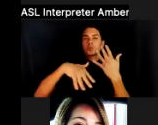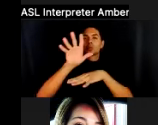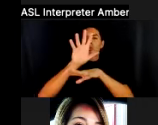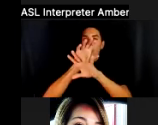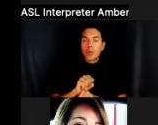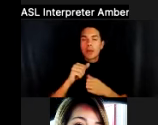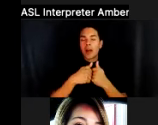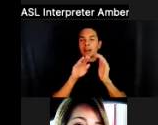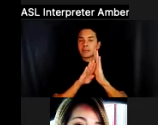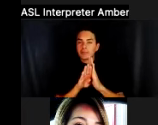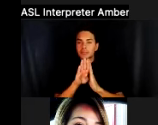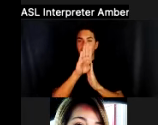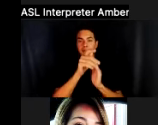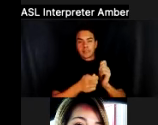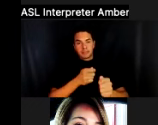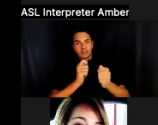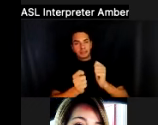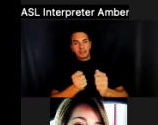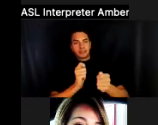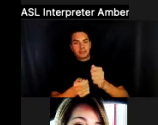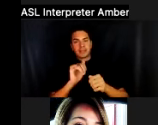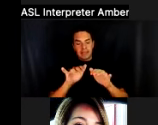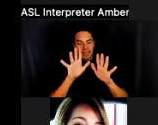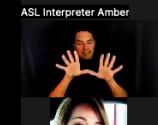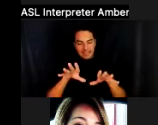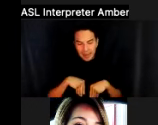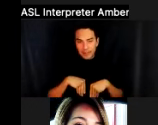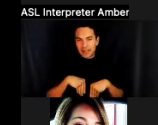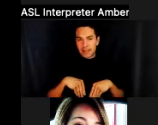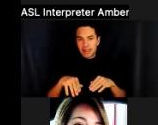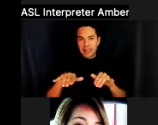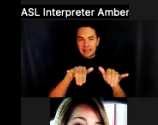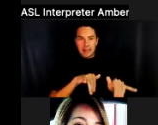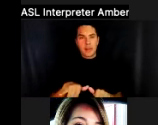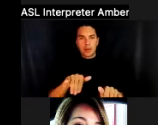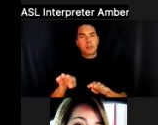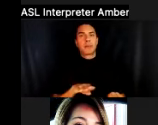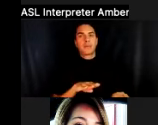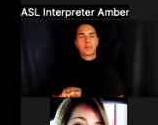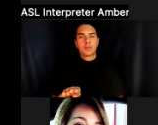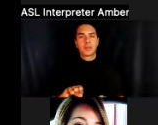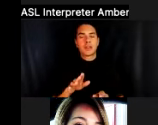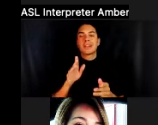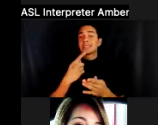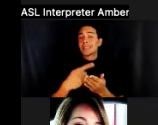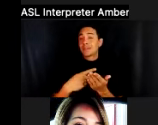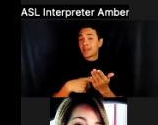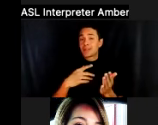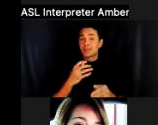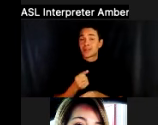right? So these accepted standards of behaviors that sometimes cause us to choose